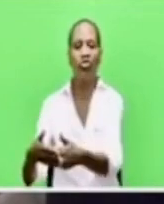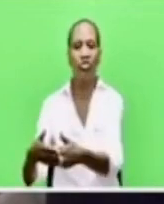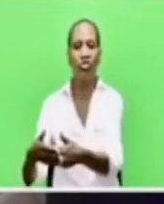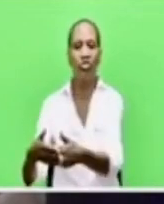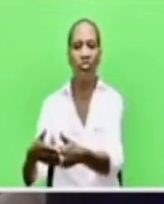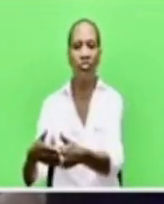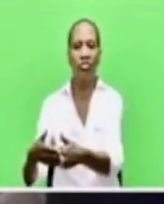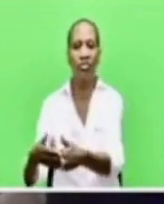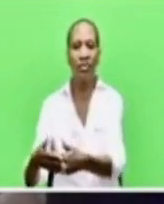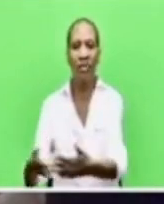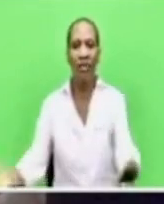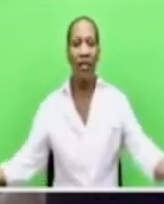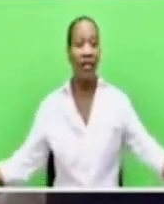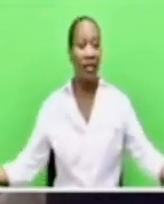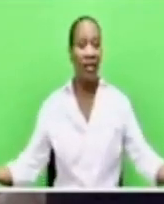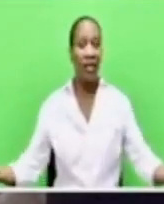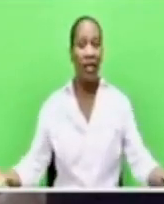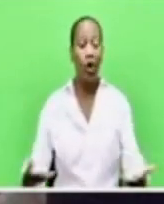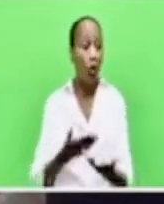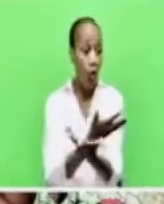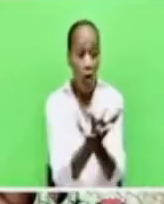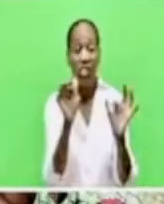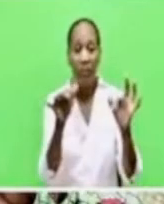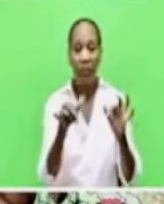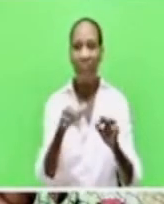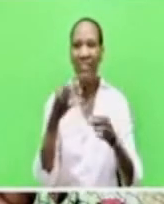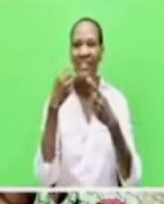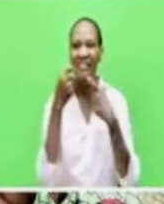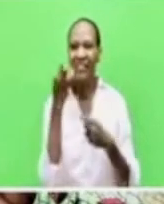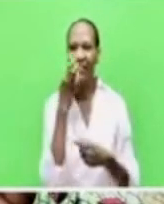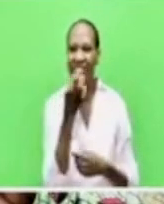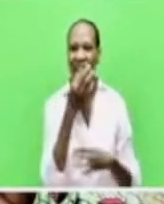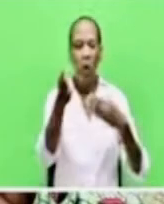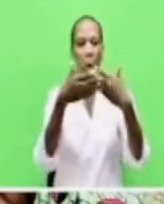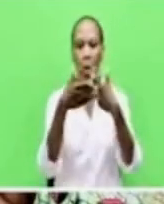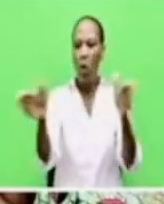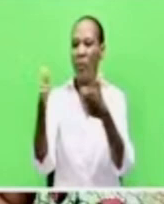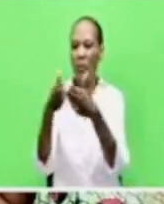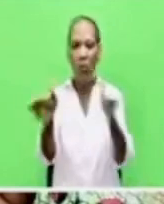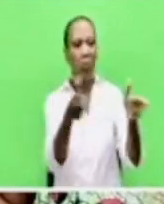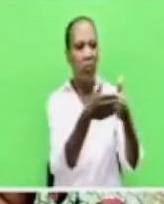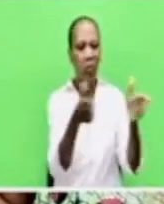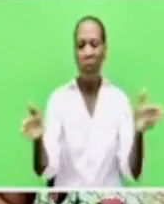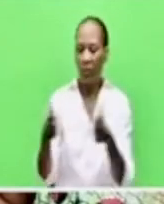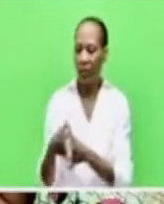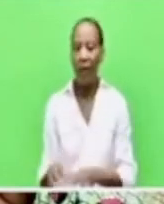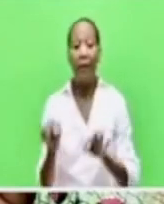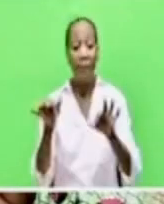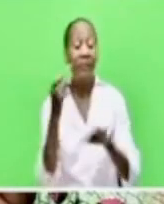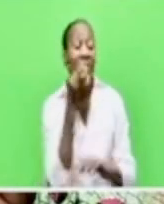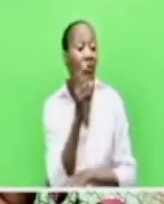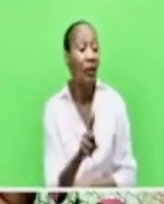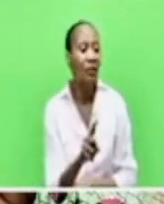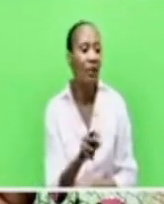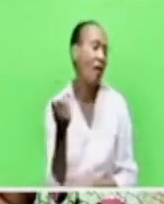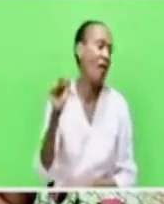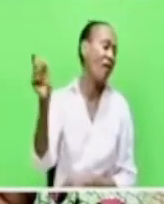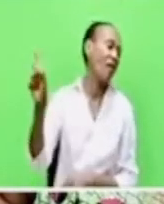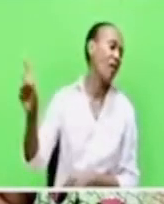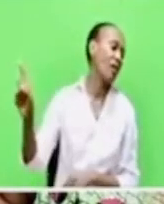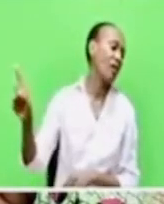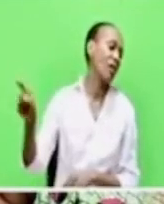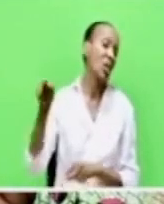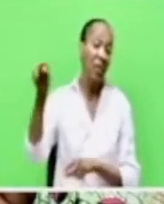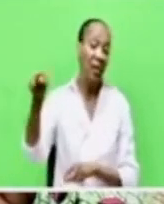dogs ran around everywhere saying, "Open, open, I'll protect you," but you never protect